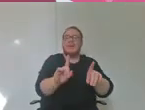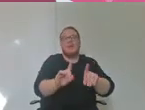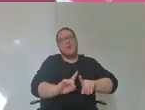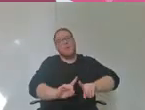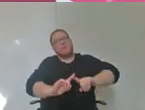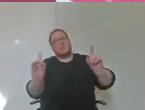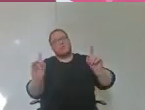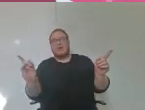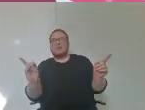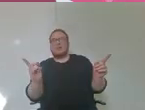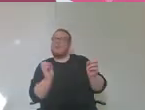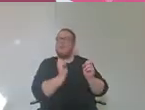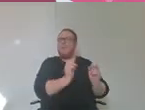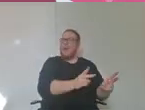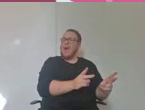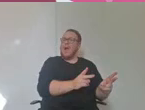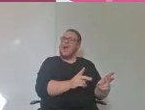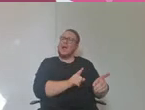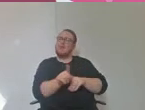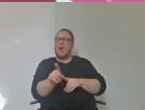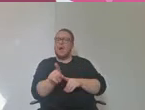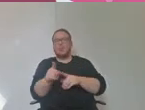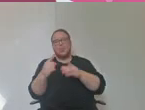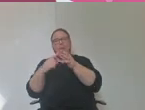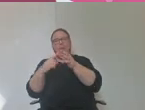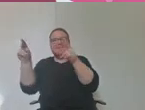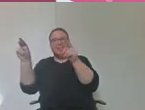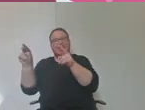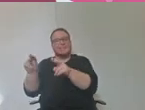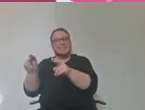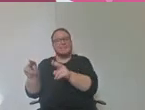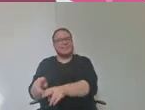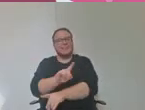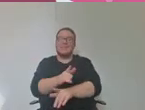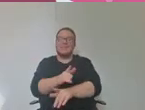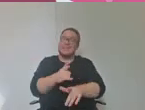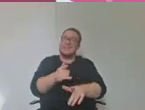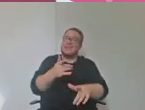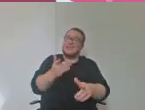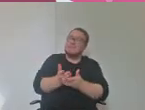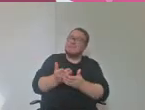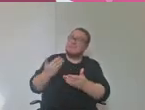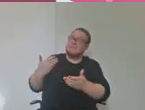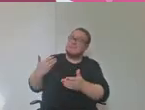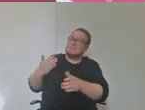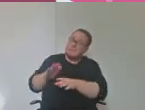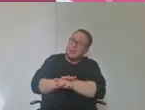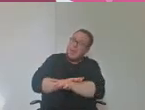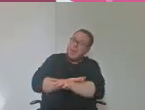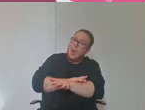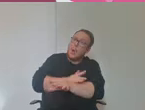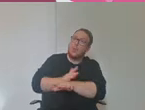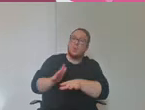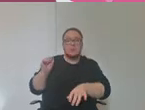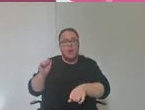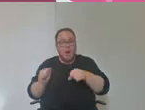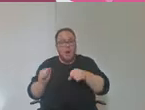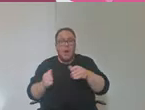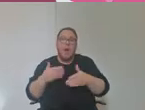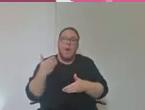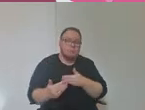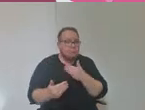into A&E. It's had a bit of a slow start, but do you know what? Today it's up to over 80 referrals a